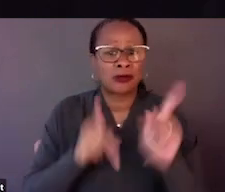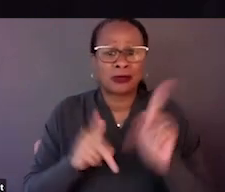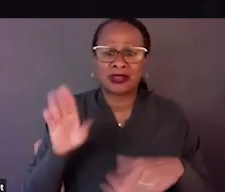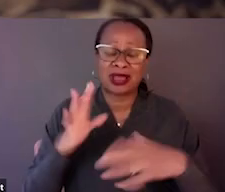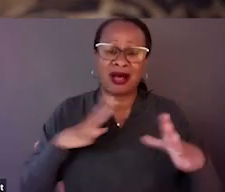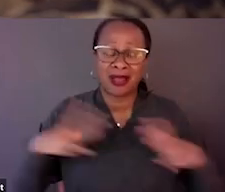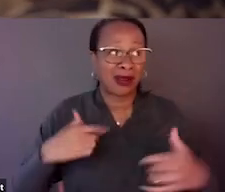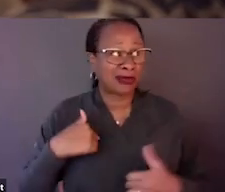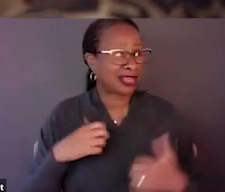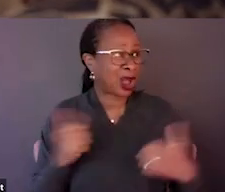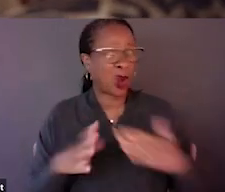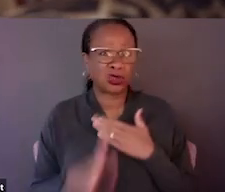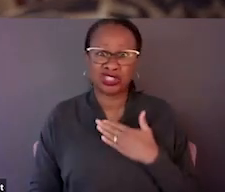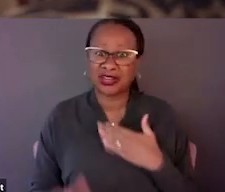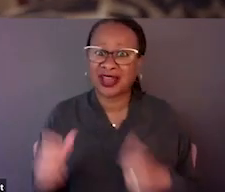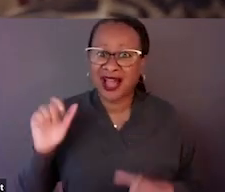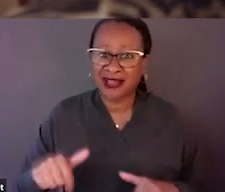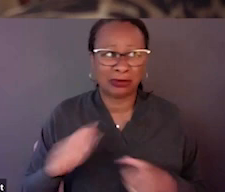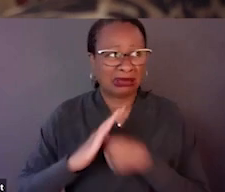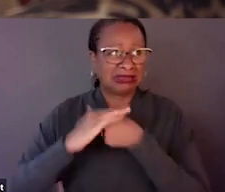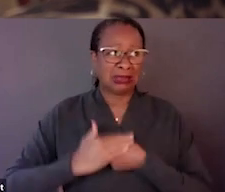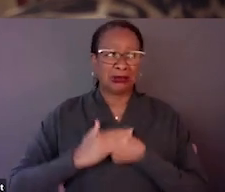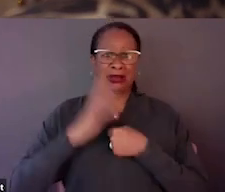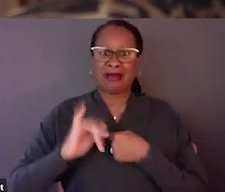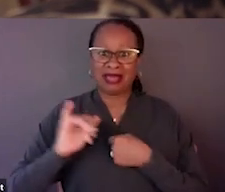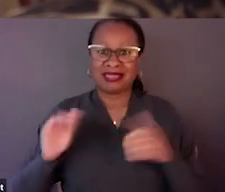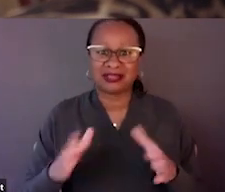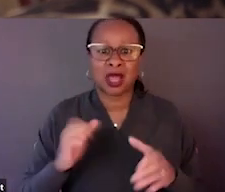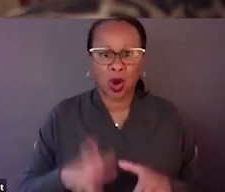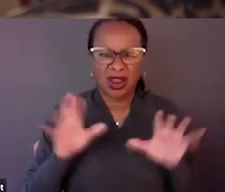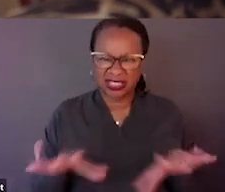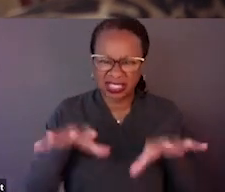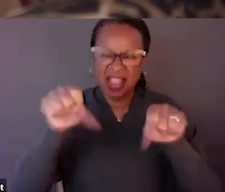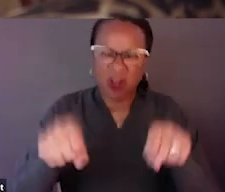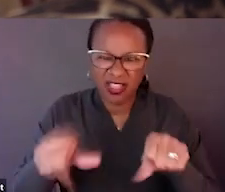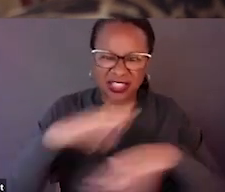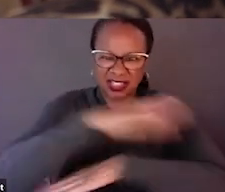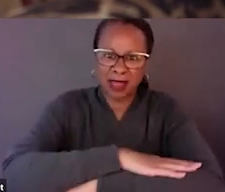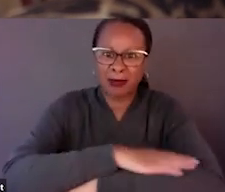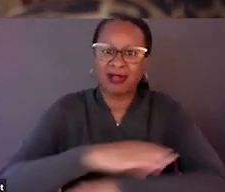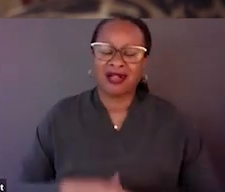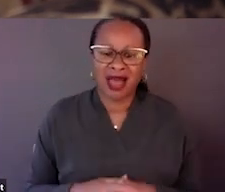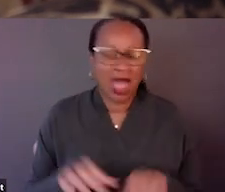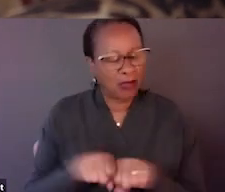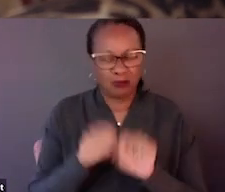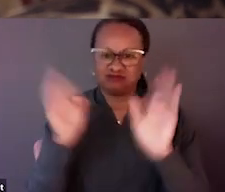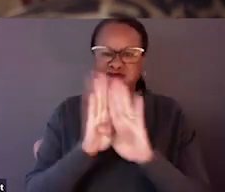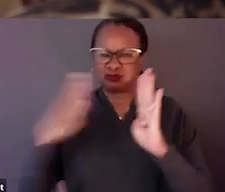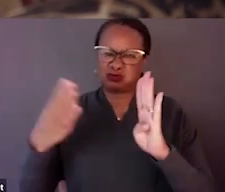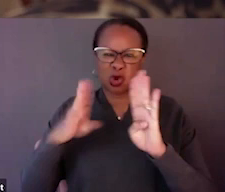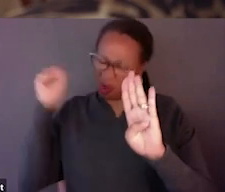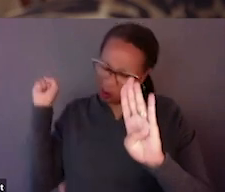oh shit, I could be intimidated by this or I could, you know, kick over the table and, you know, break the door down for